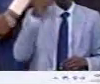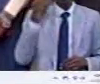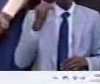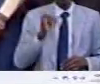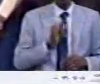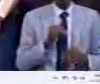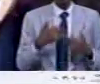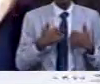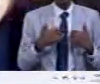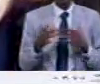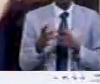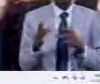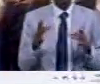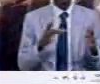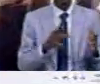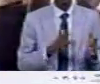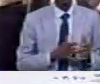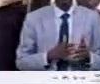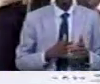mind.